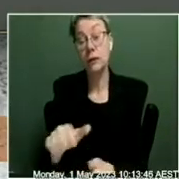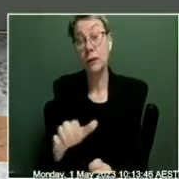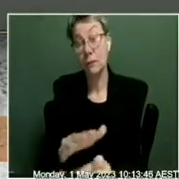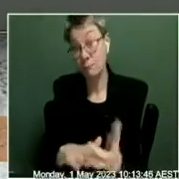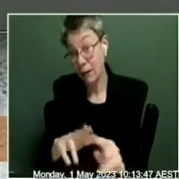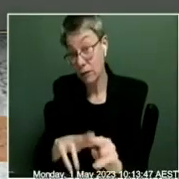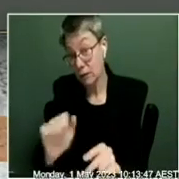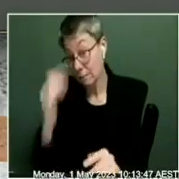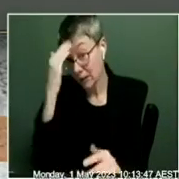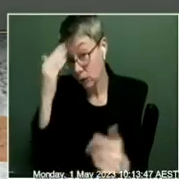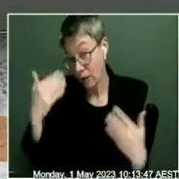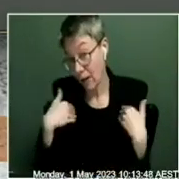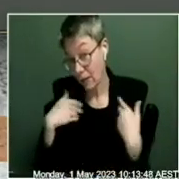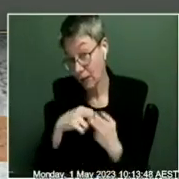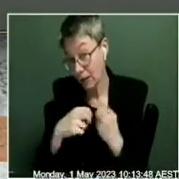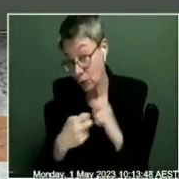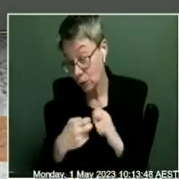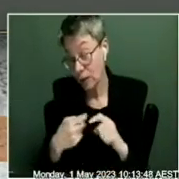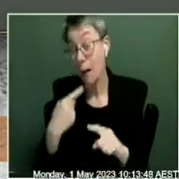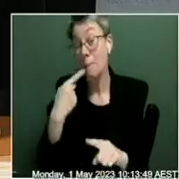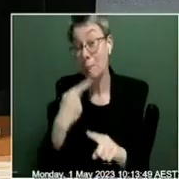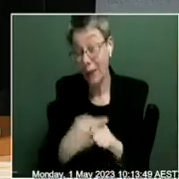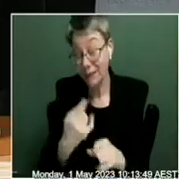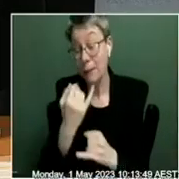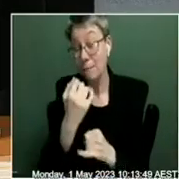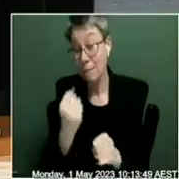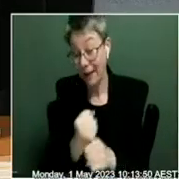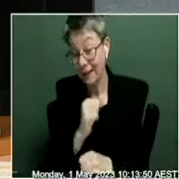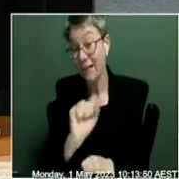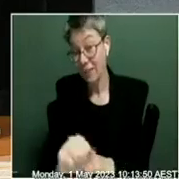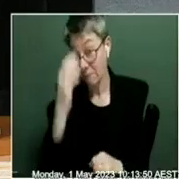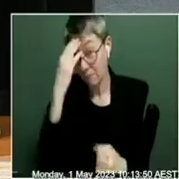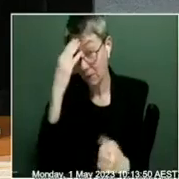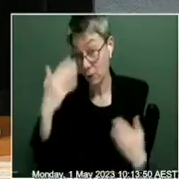family separation and childhood trauma. Is that right? Yes.